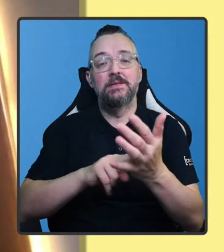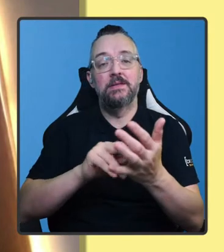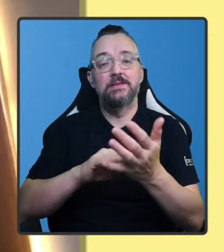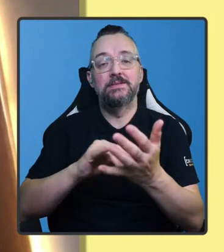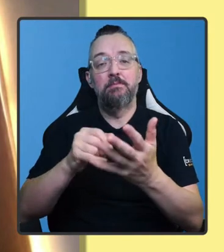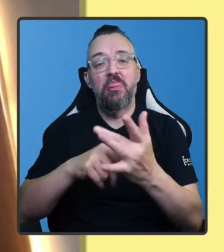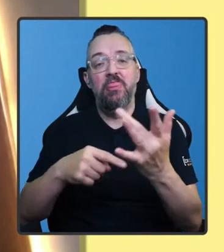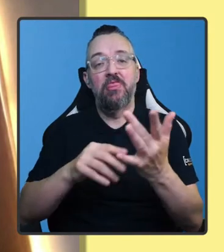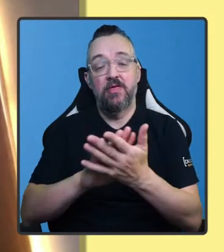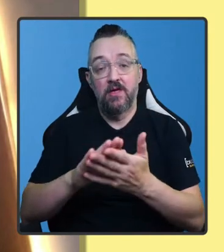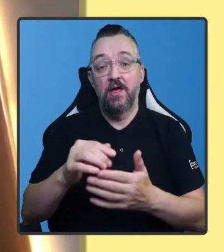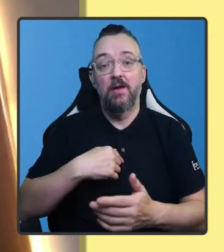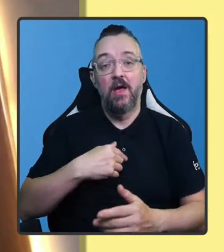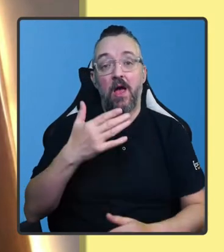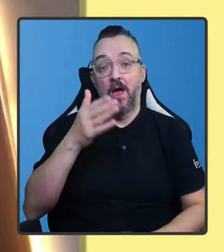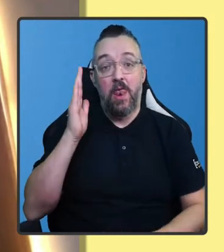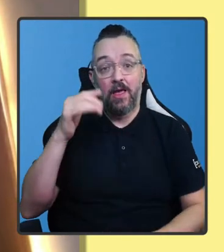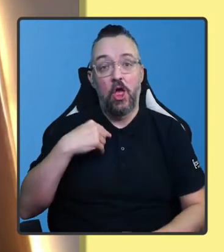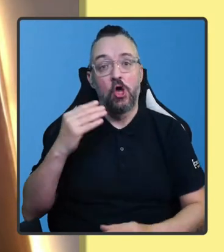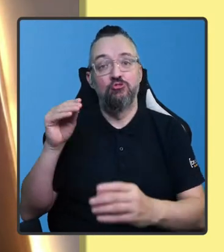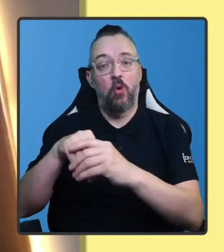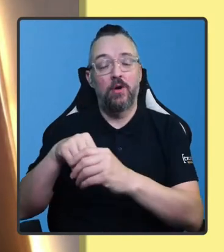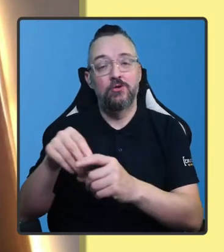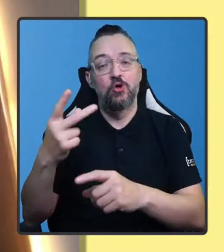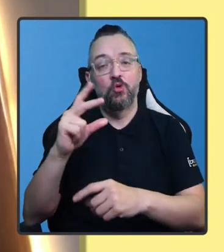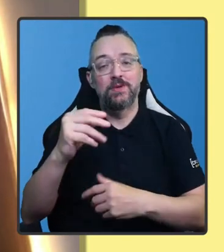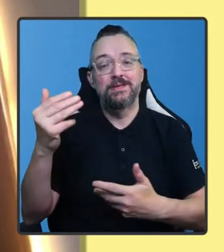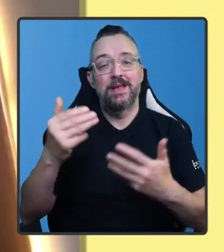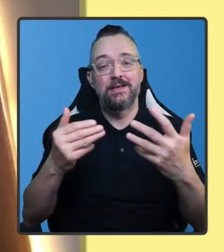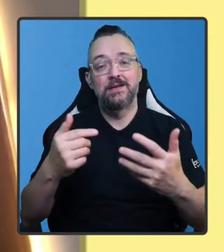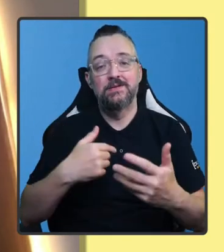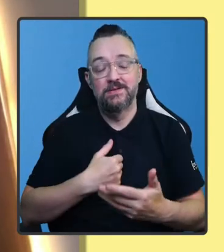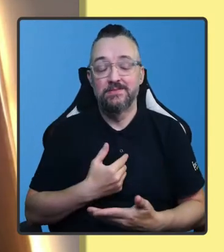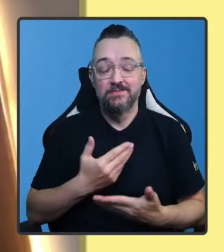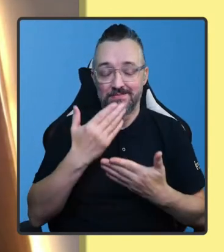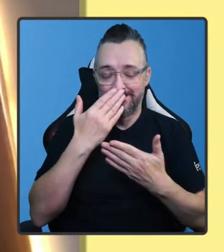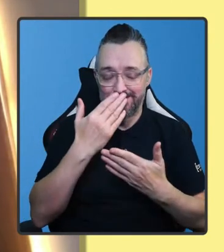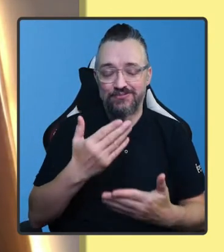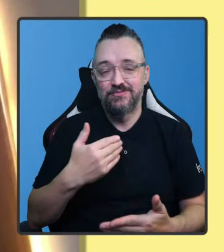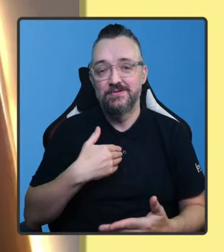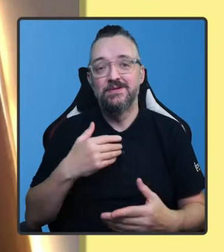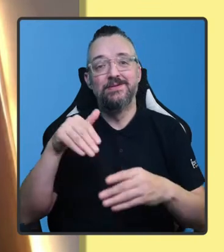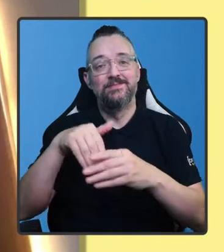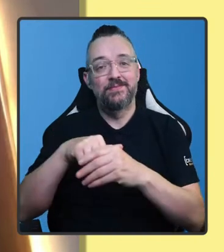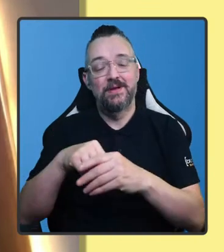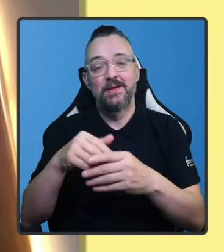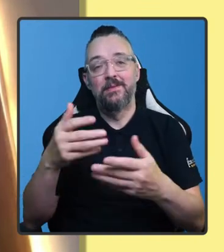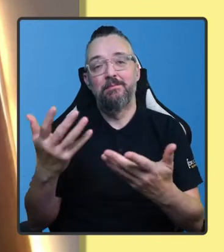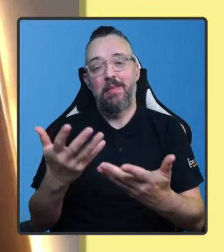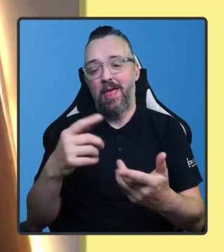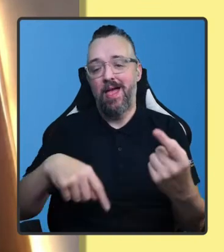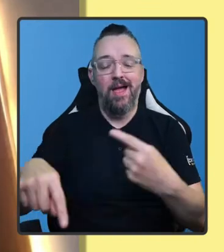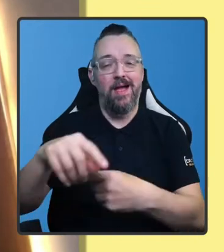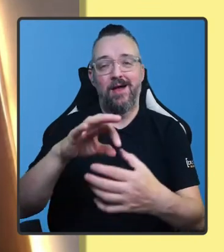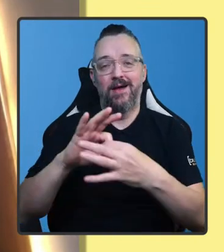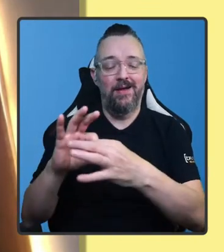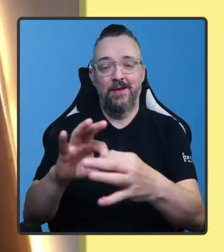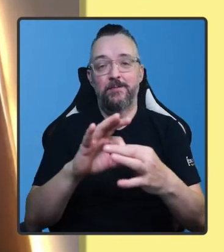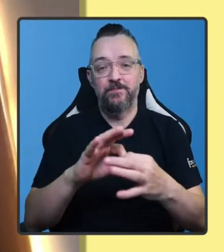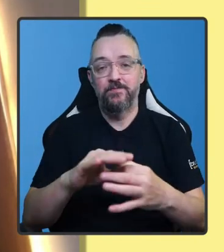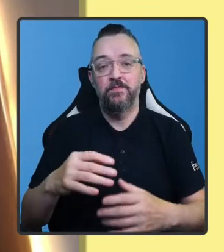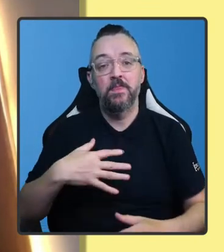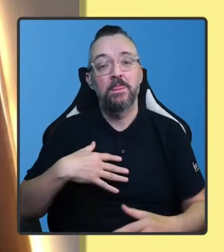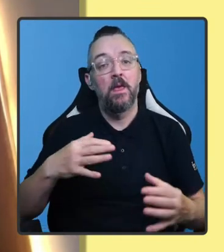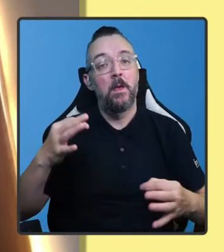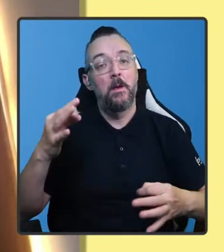in December 2019. I am so honoured to have had a chance to play in the band. Our political home in